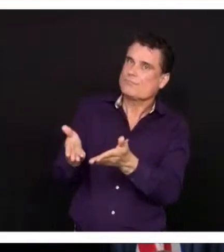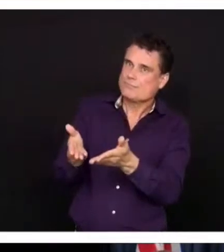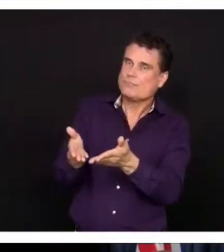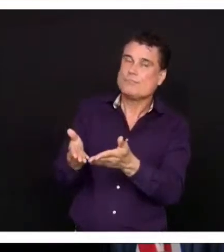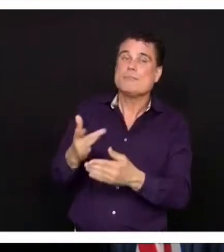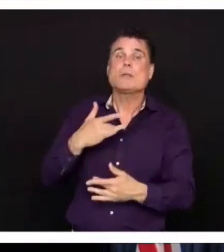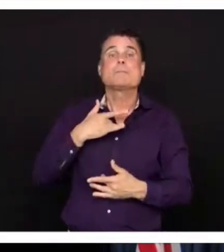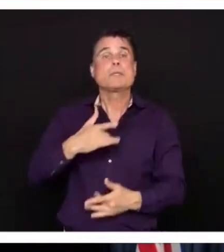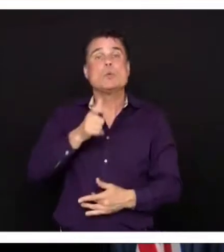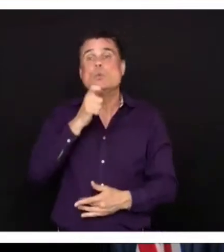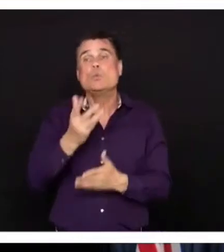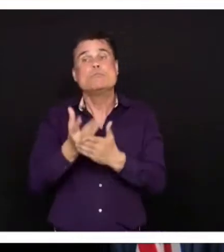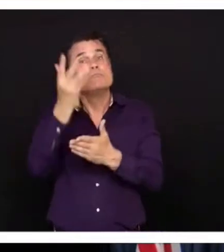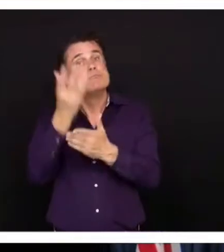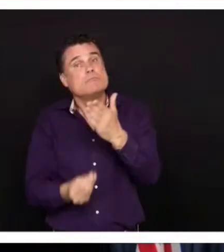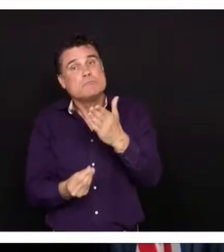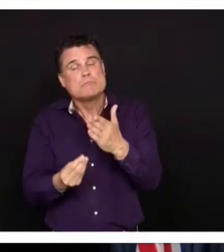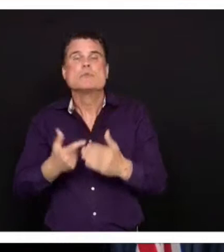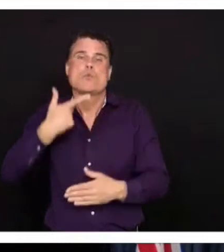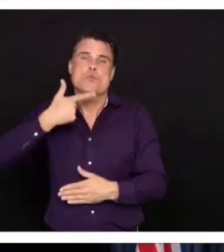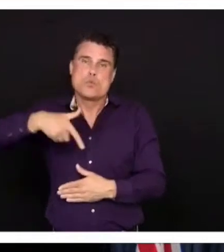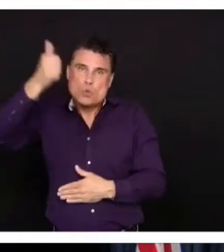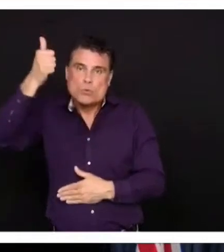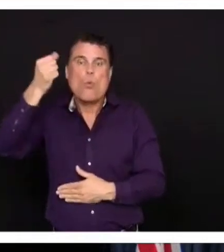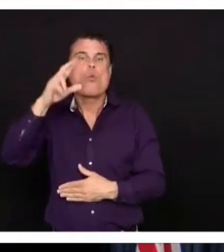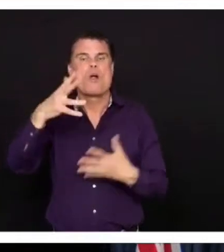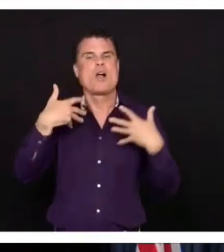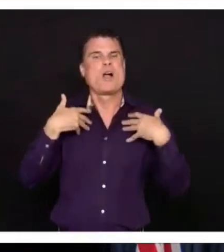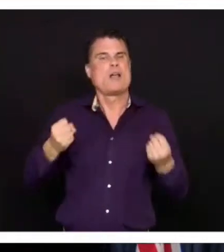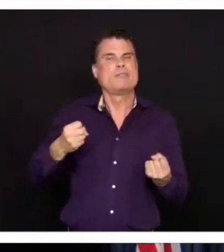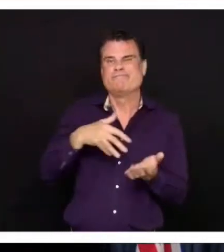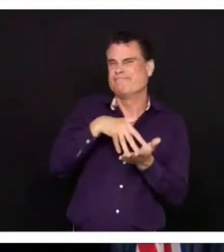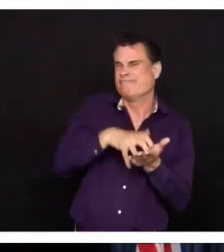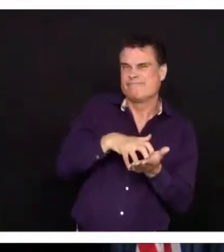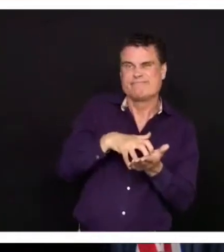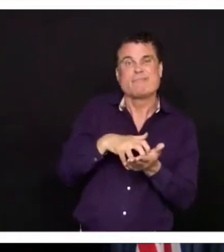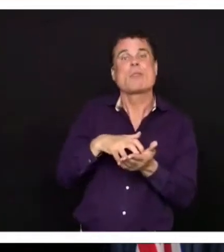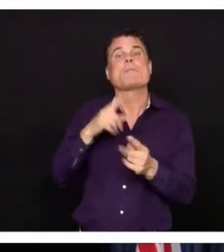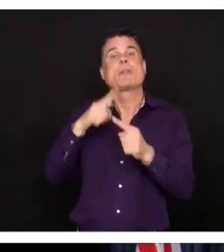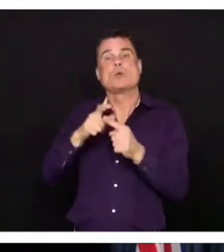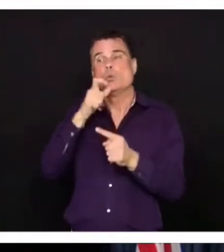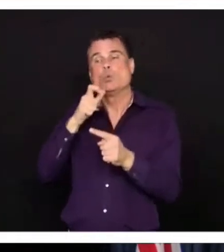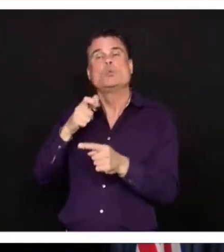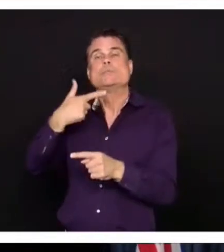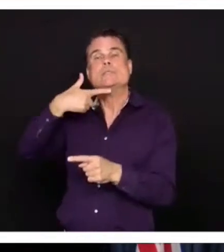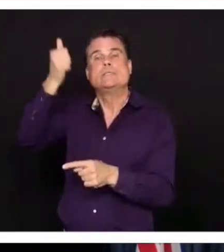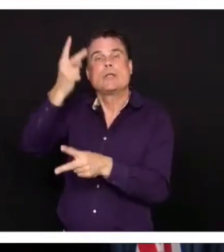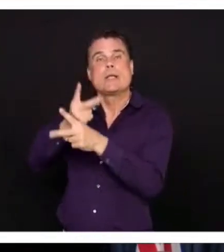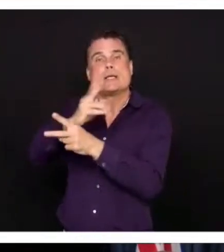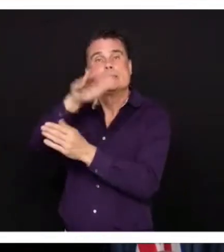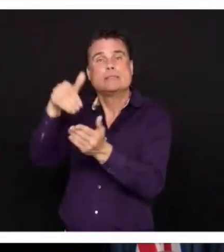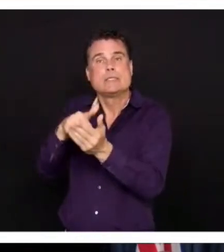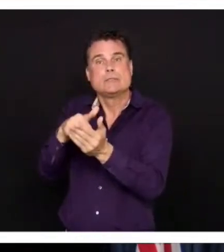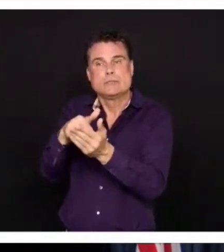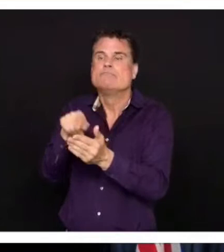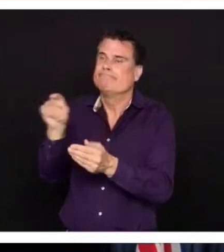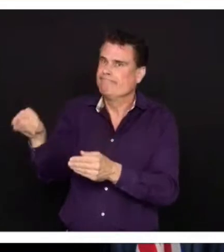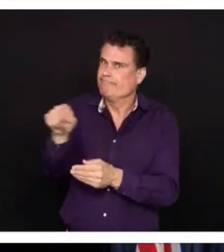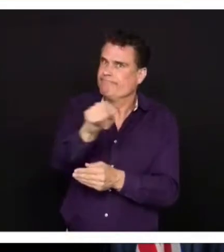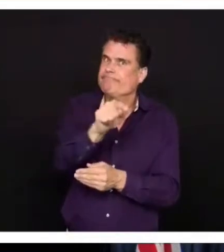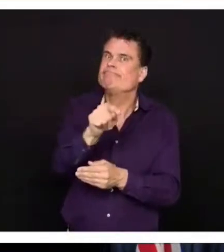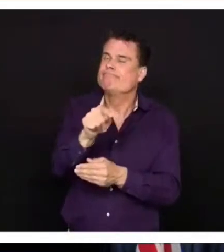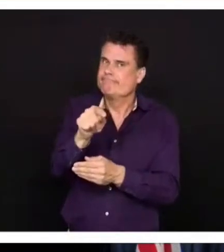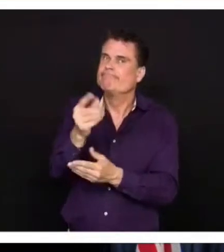the Hubei and Italian models anymore, because as reference points for BC, they're now less important. The new models are going to be based